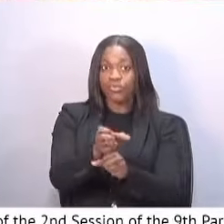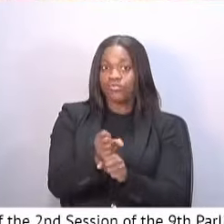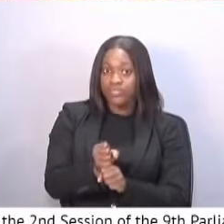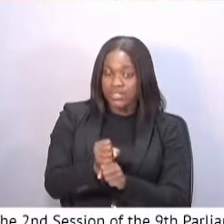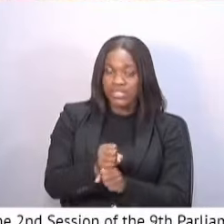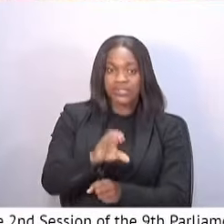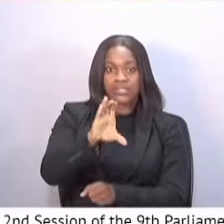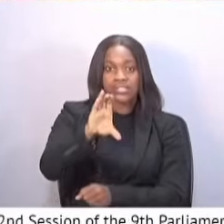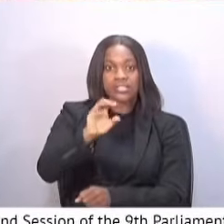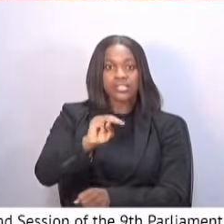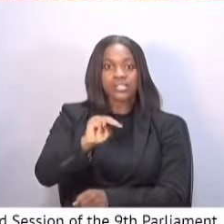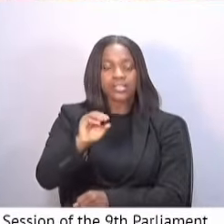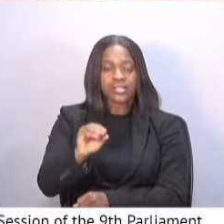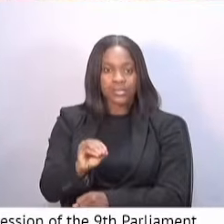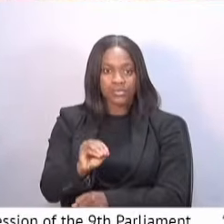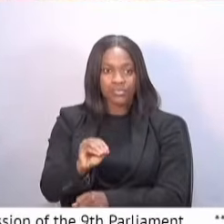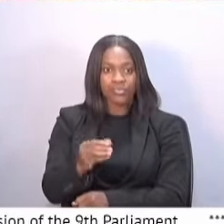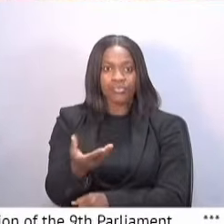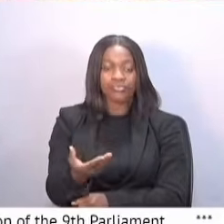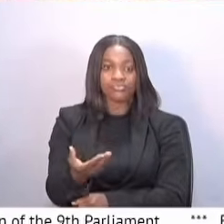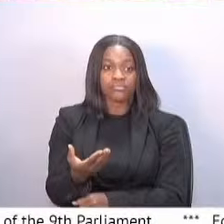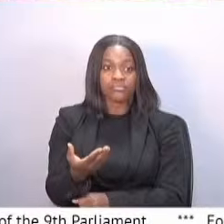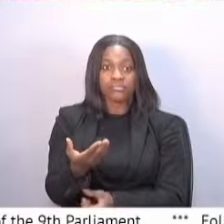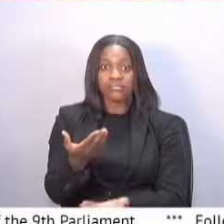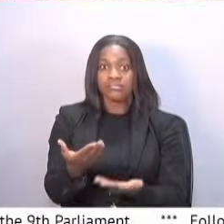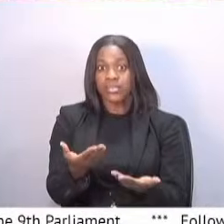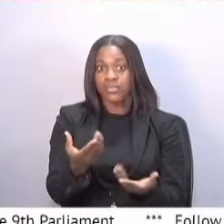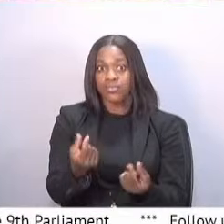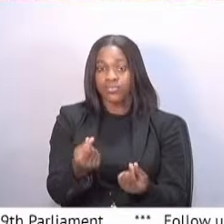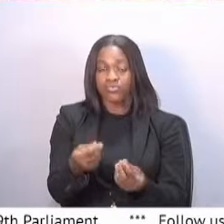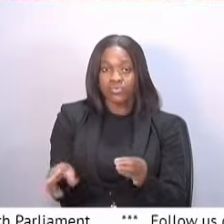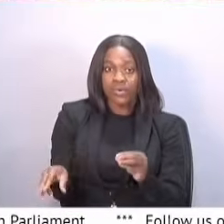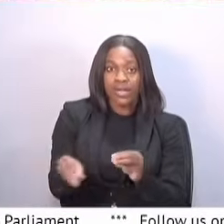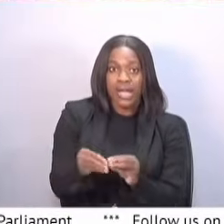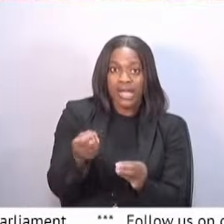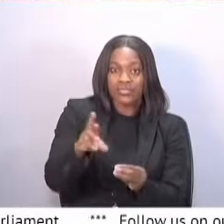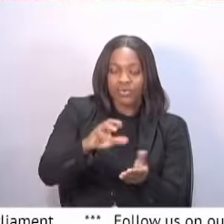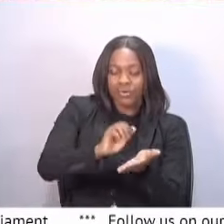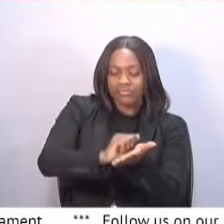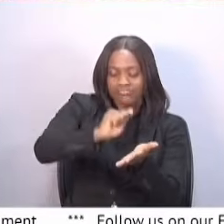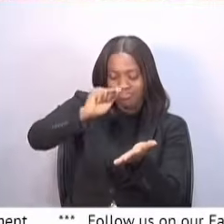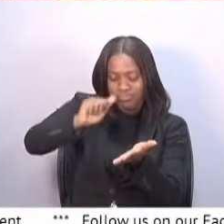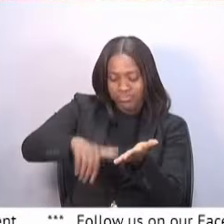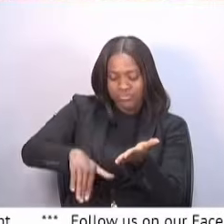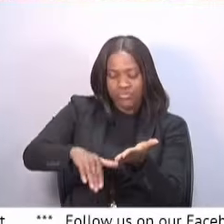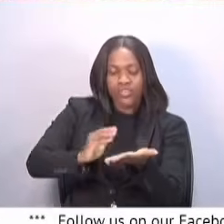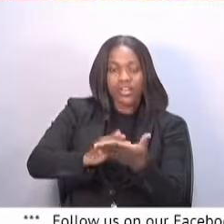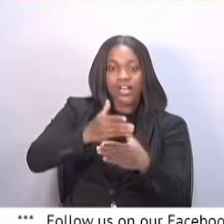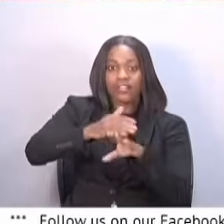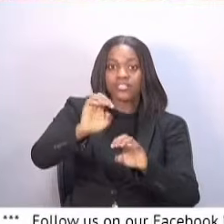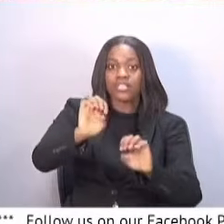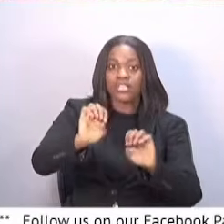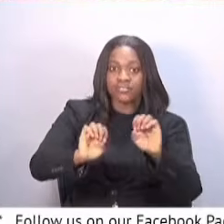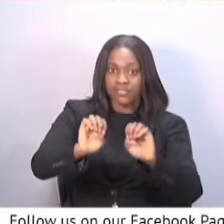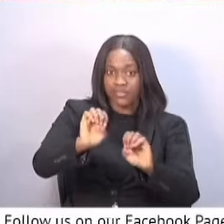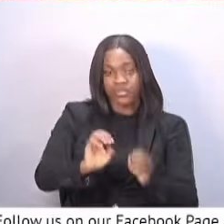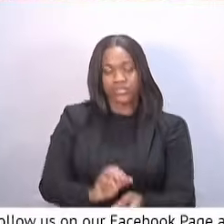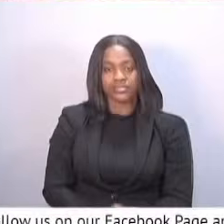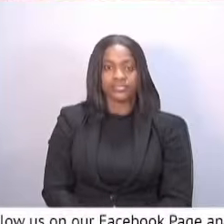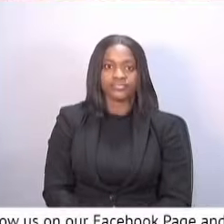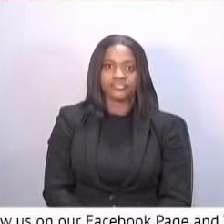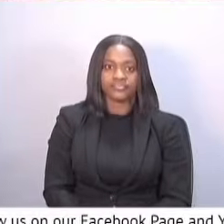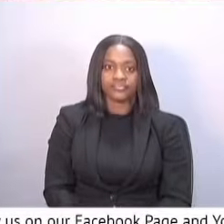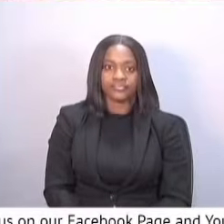the CMO may add new or remove underperforming validators from the